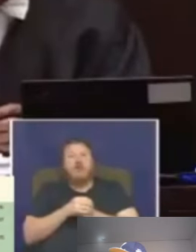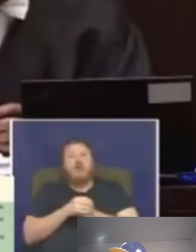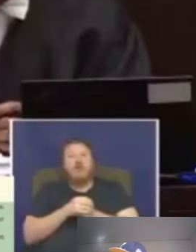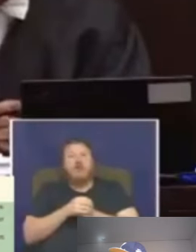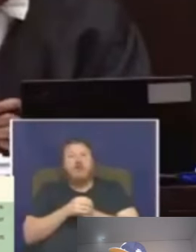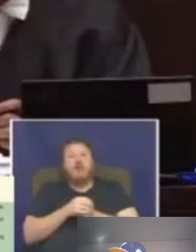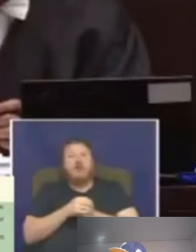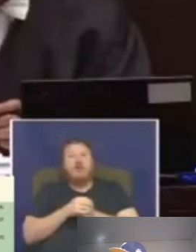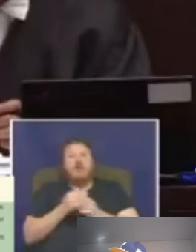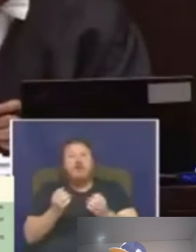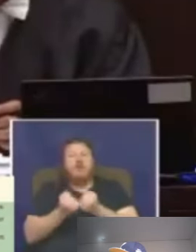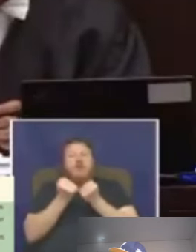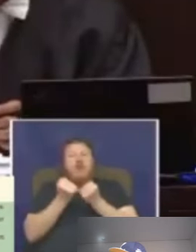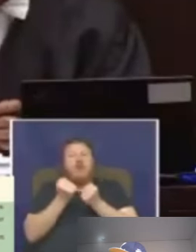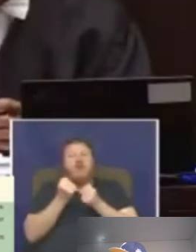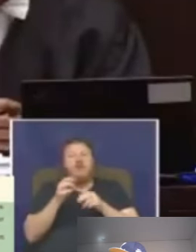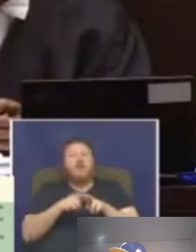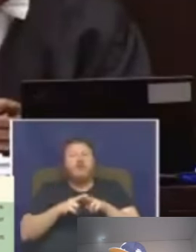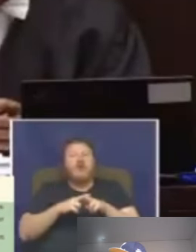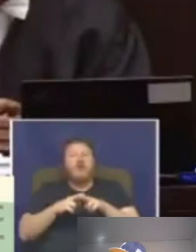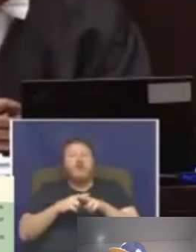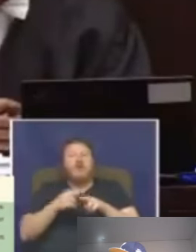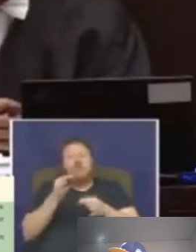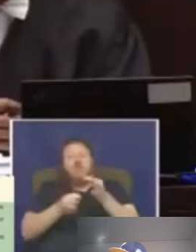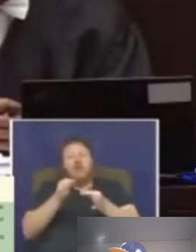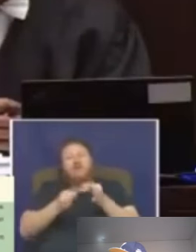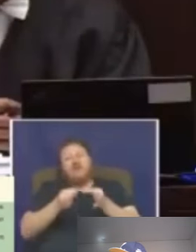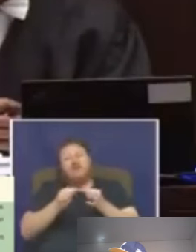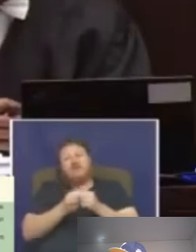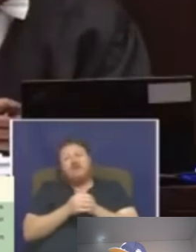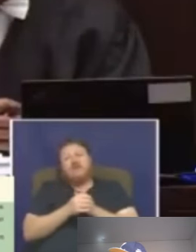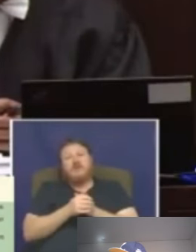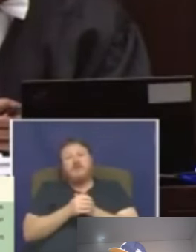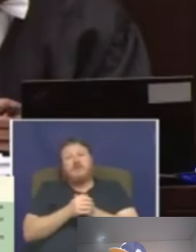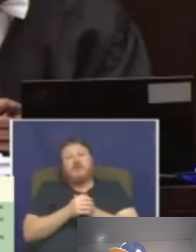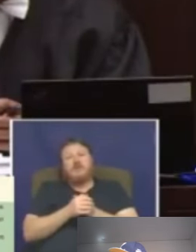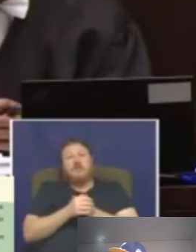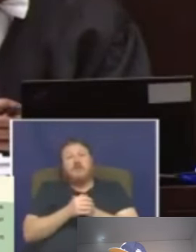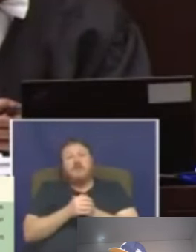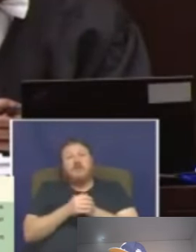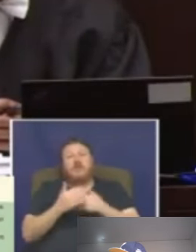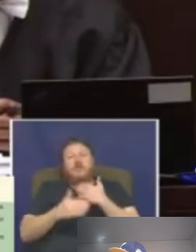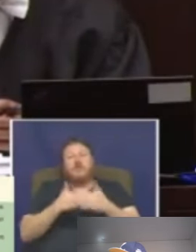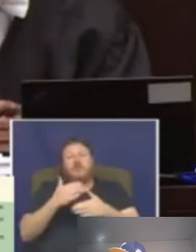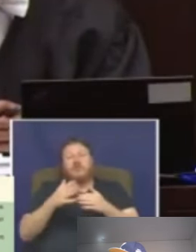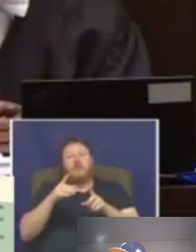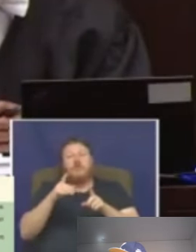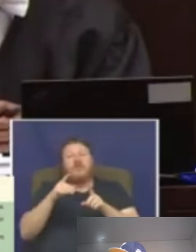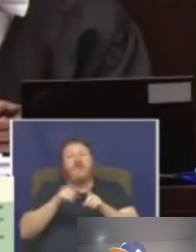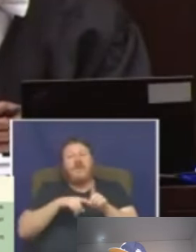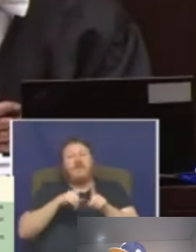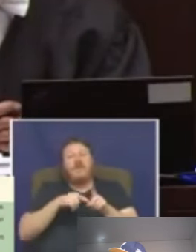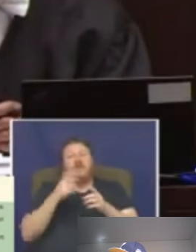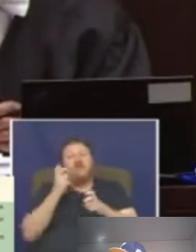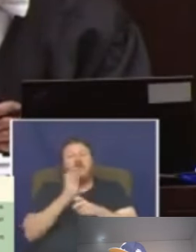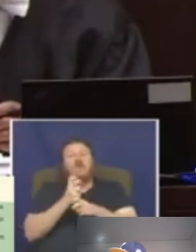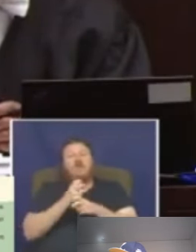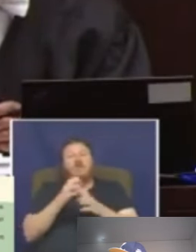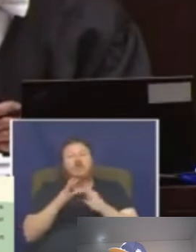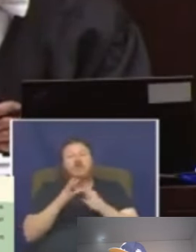adversity, embrace ethnocentric politics and populism, and follow the well-trodden road to ruin? Or do we make the difficult choice